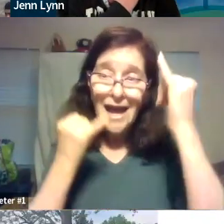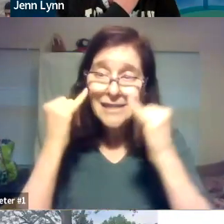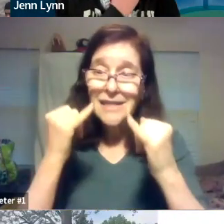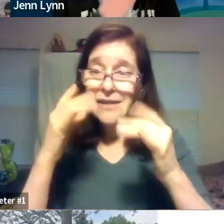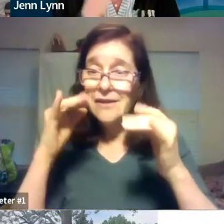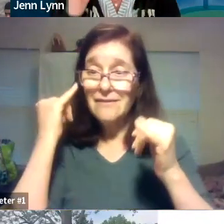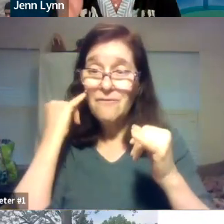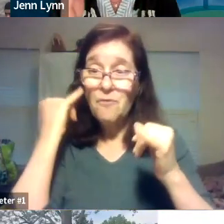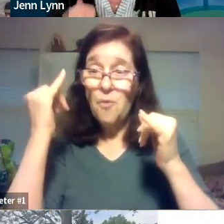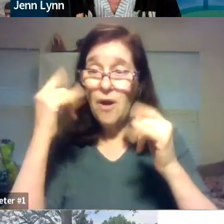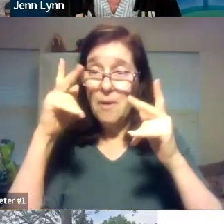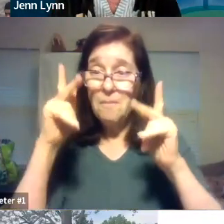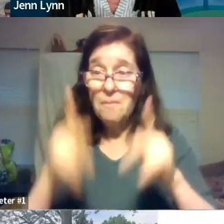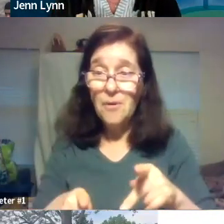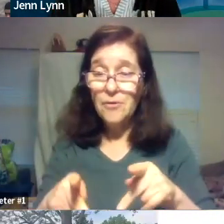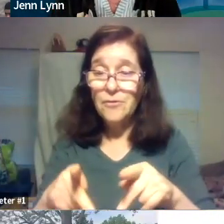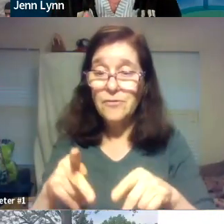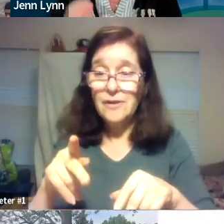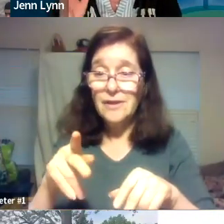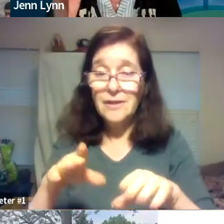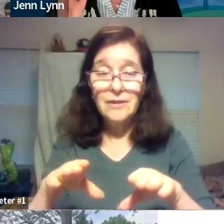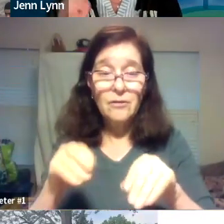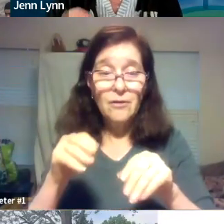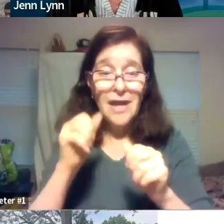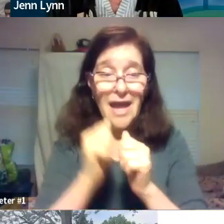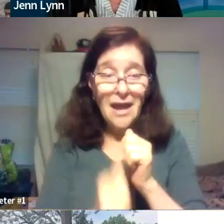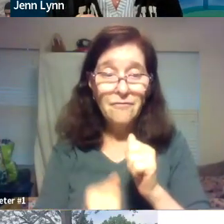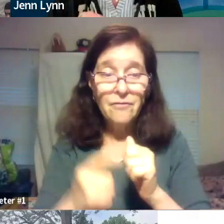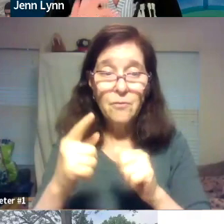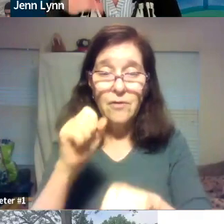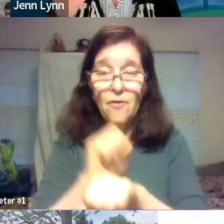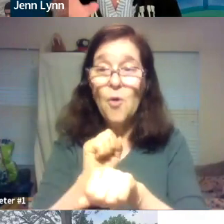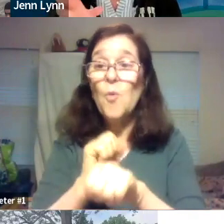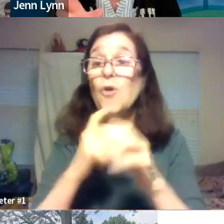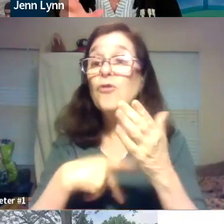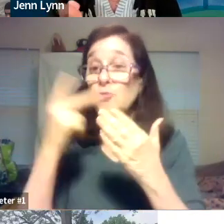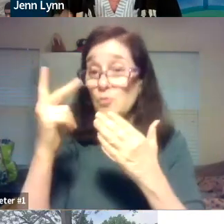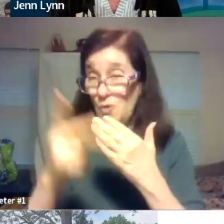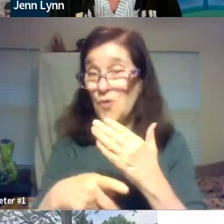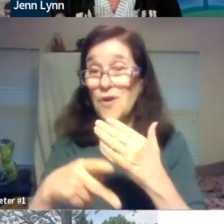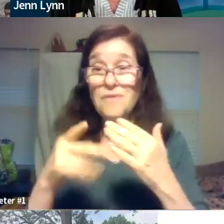is if one person took every one of our works programs, they